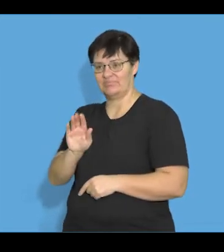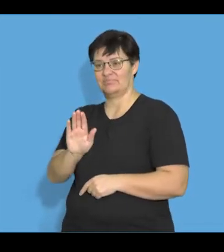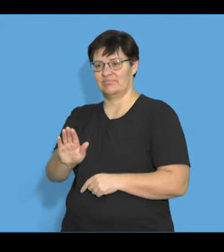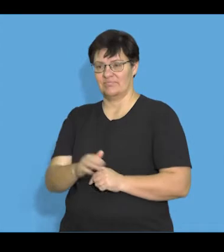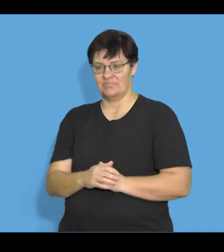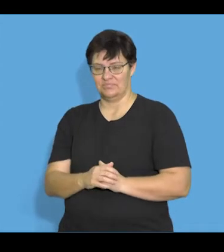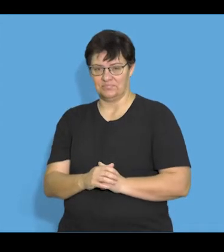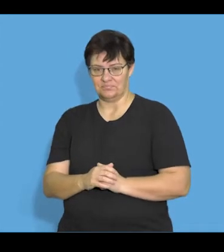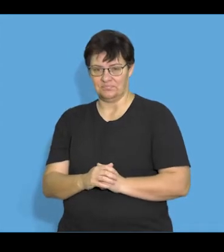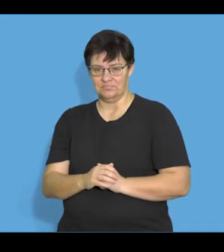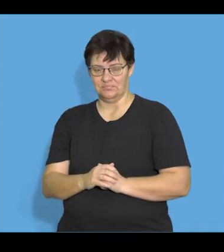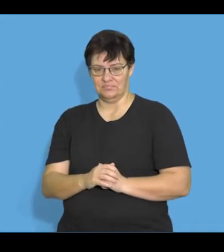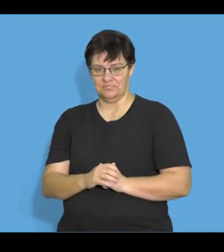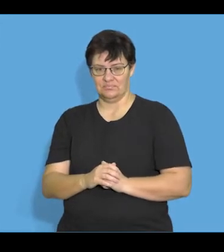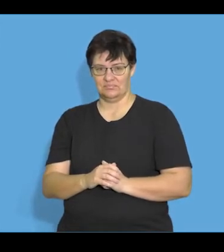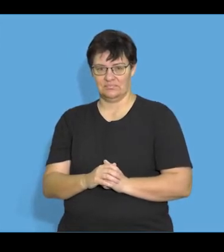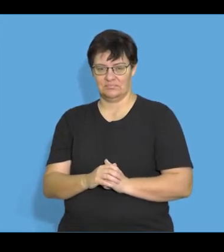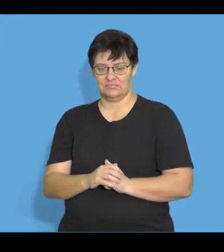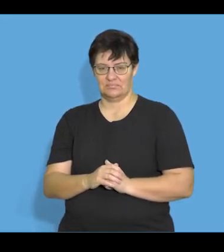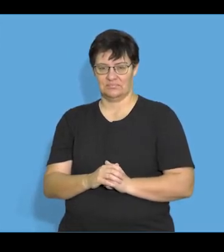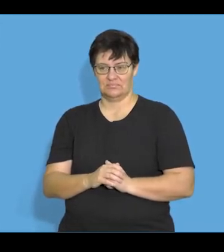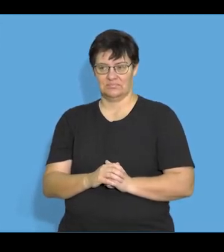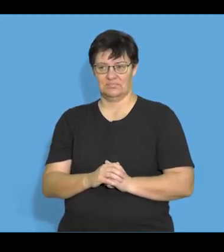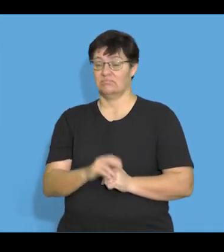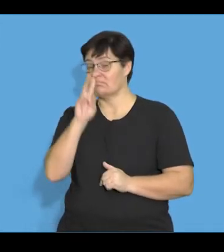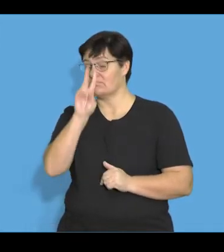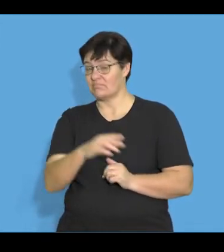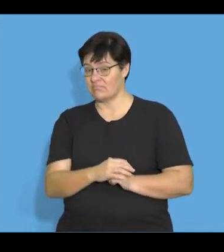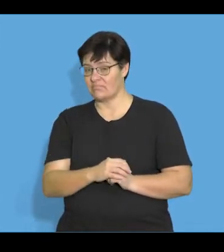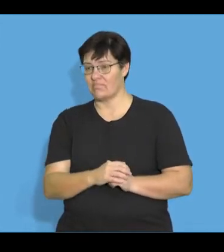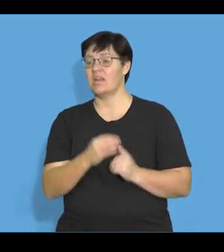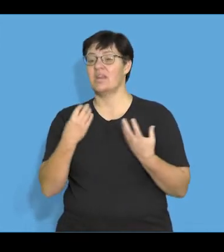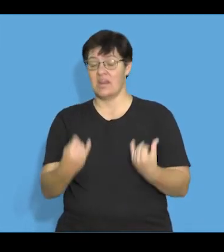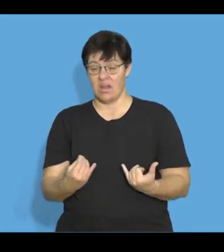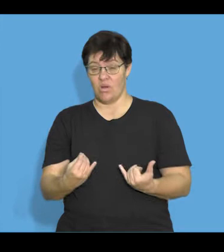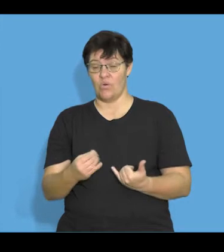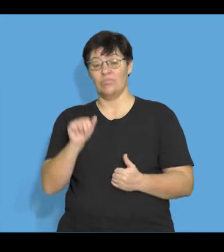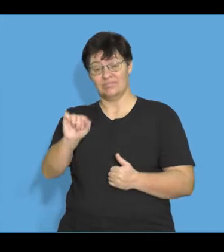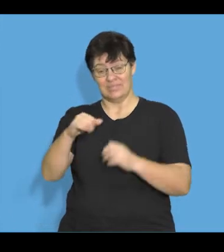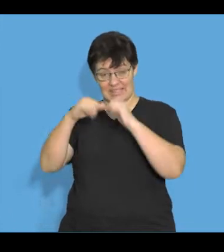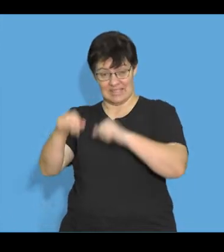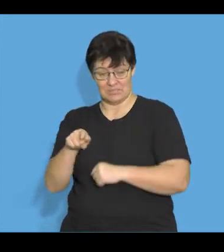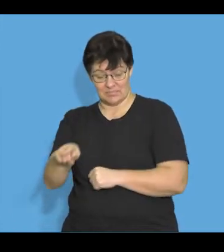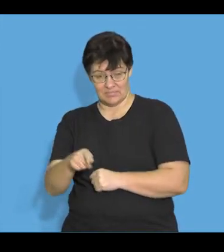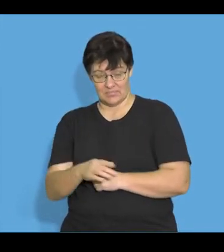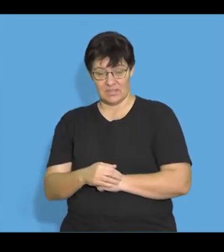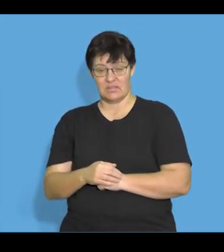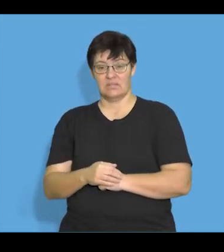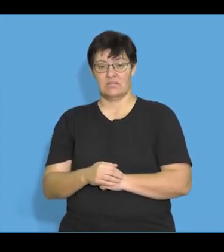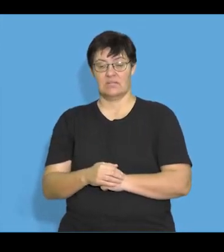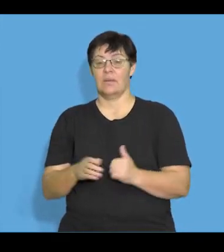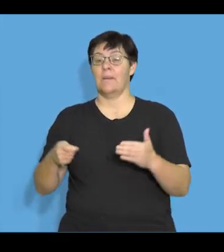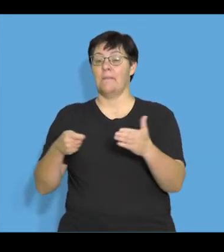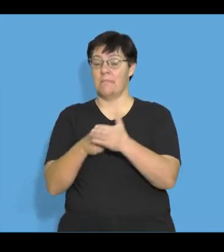using the periodic inventory system. Watch. Now it's periodic stock system. Transaction is